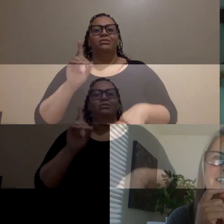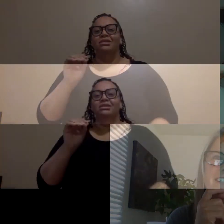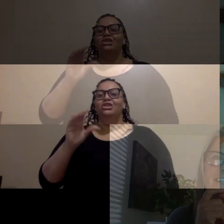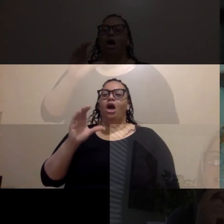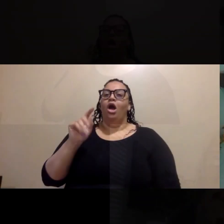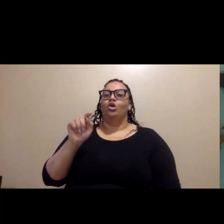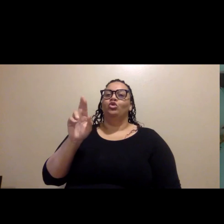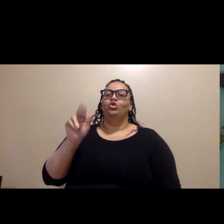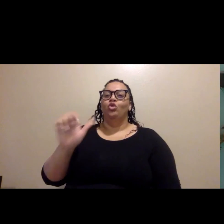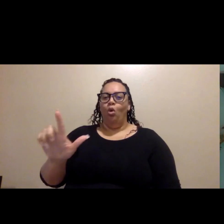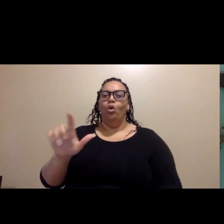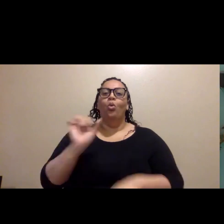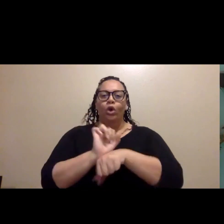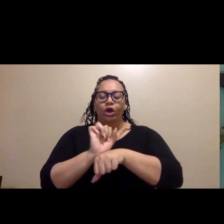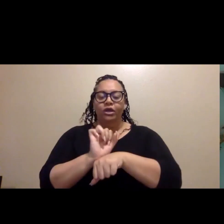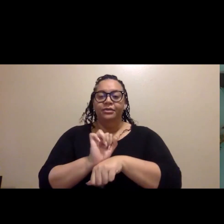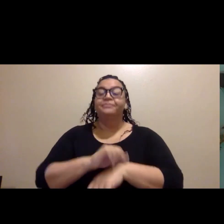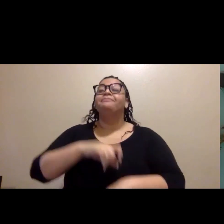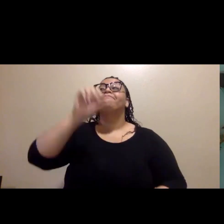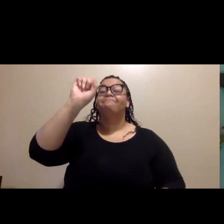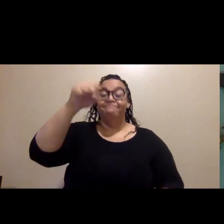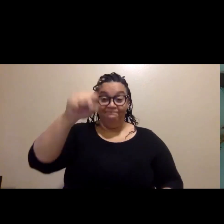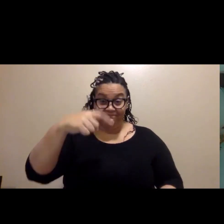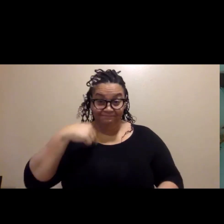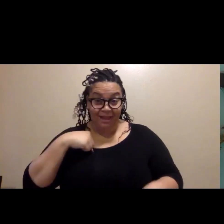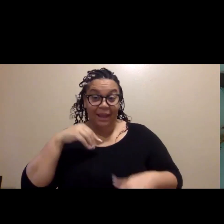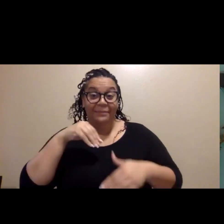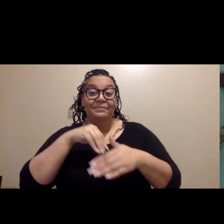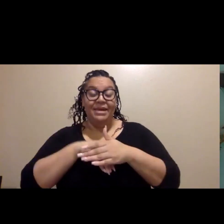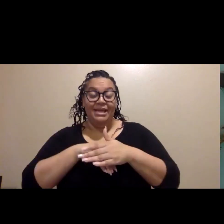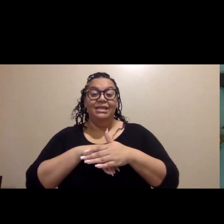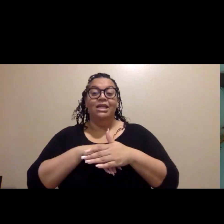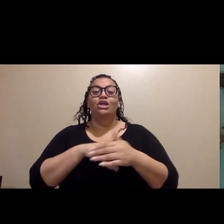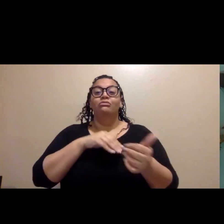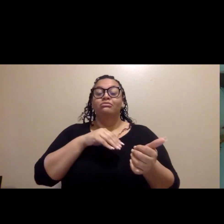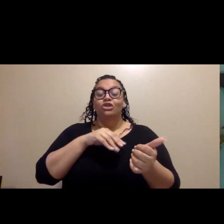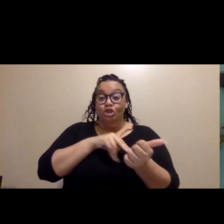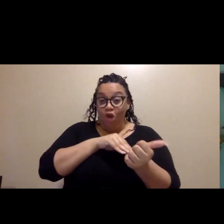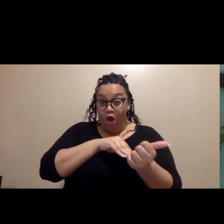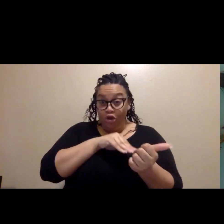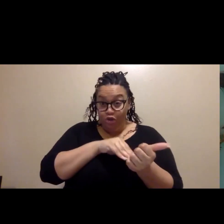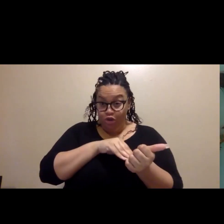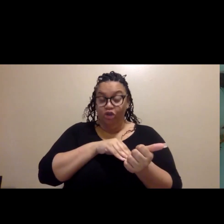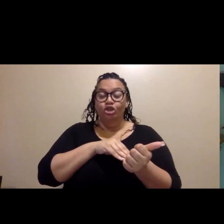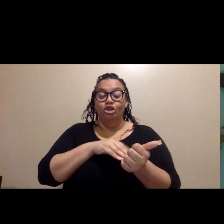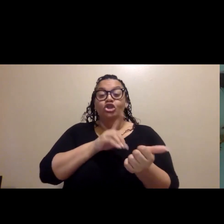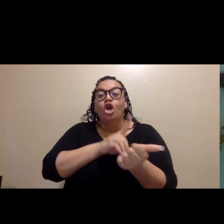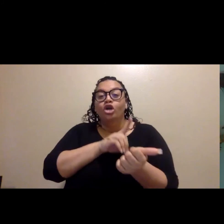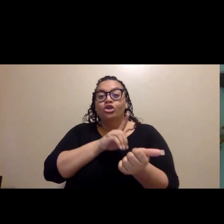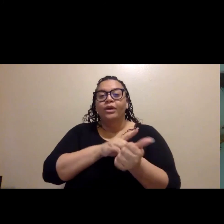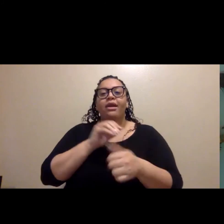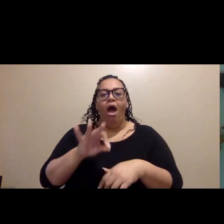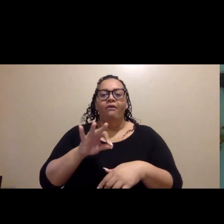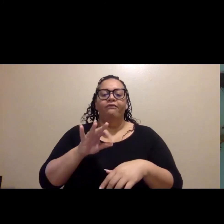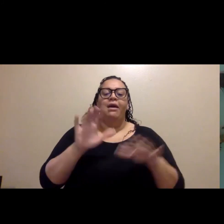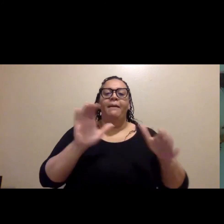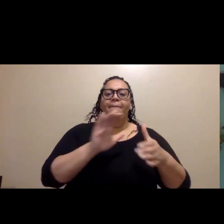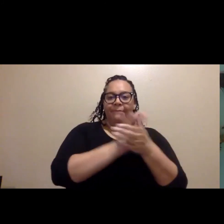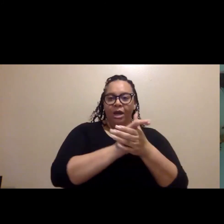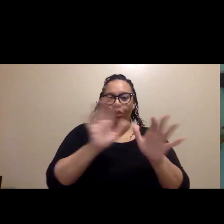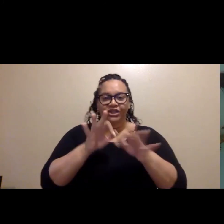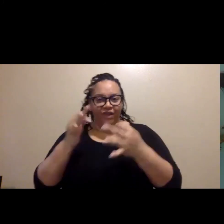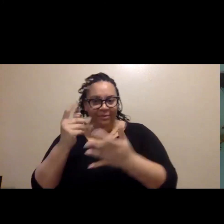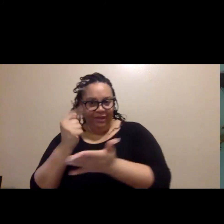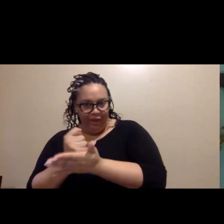Yes, I'm a doctorate in marriage and family therapy. So it's more so in my mental health